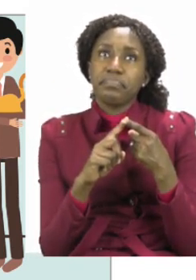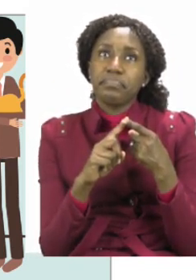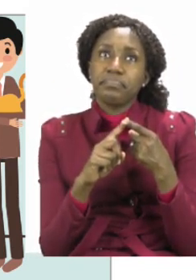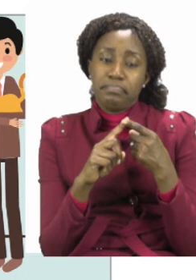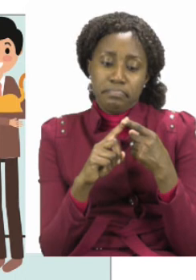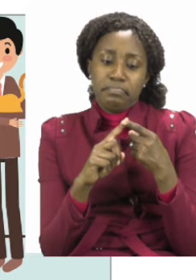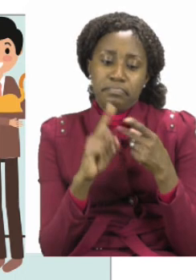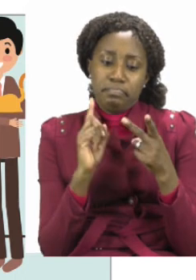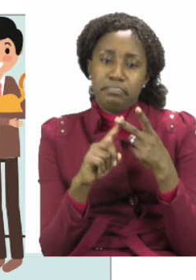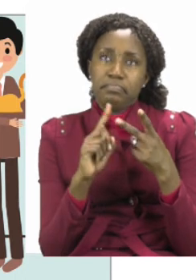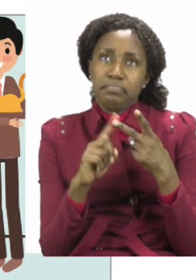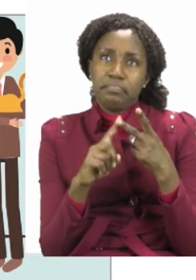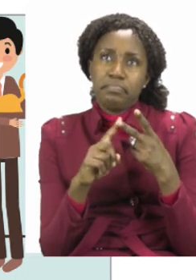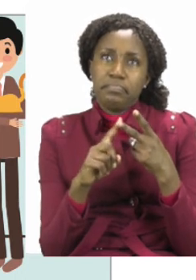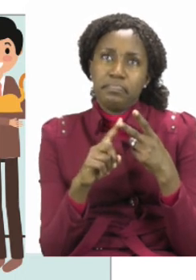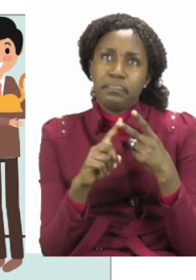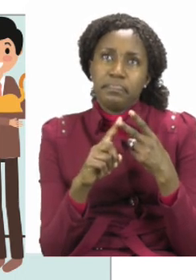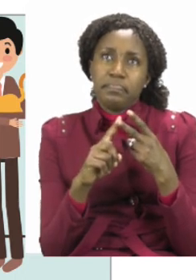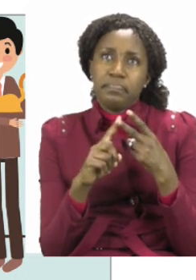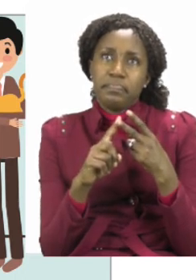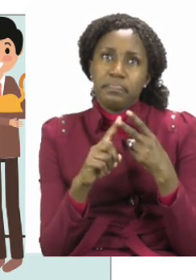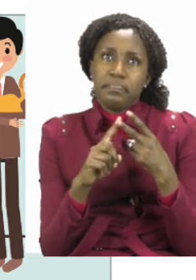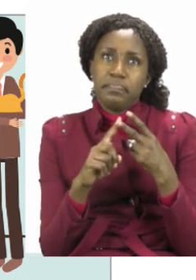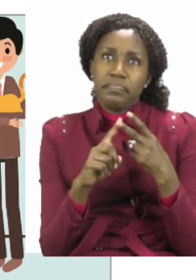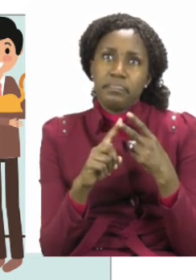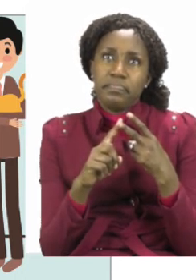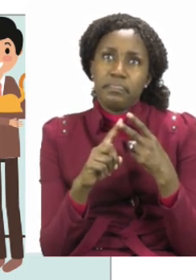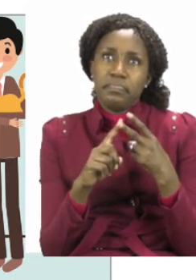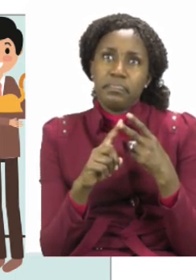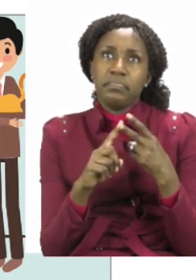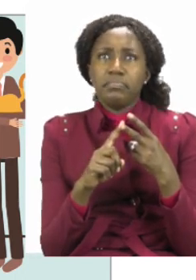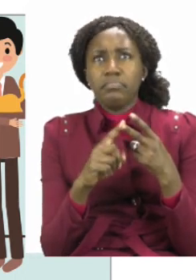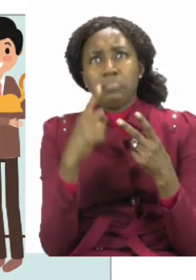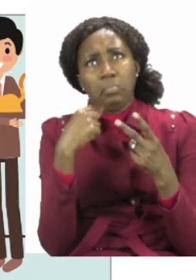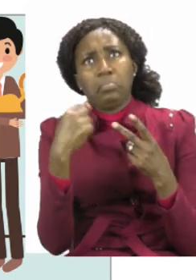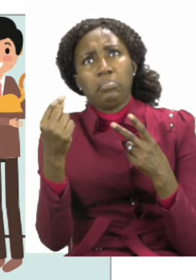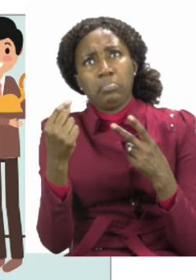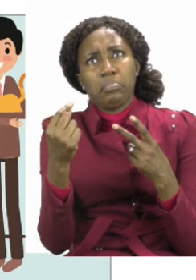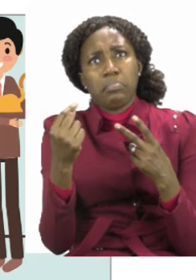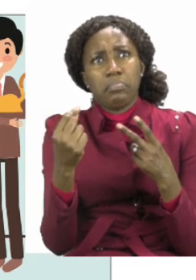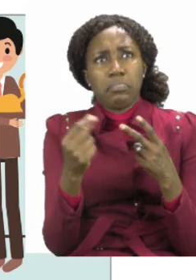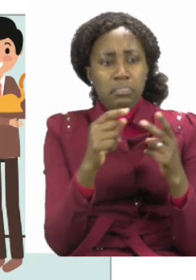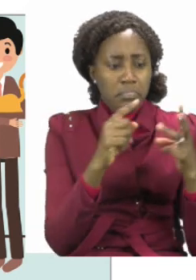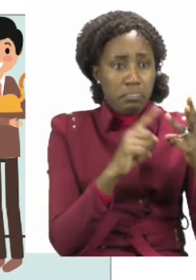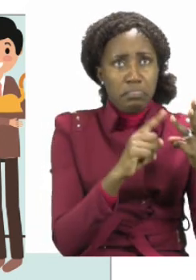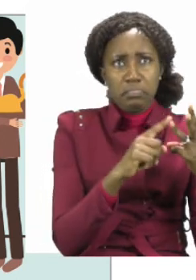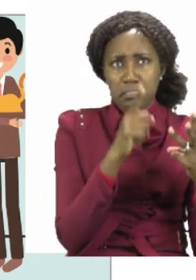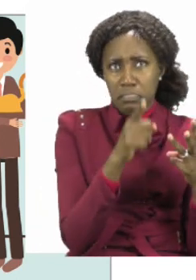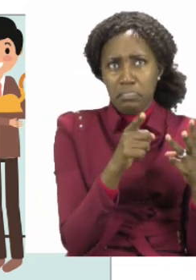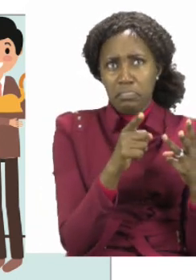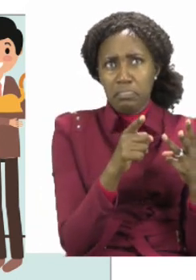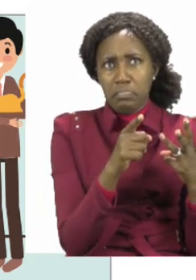second picture, it looks like they are leaving. In the third picture,